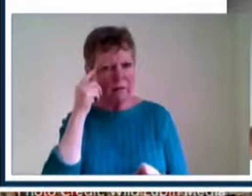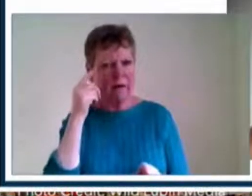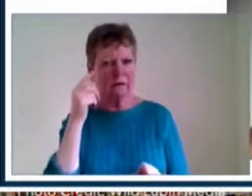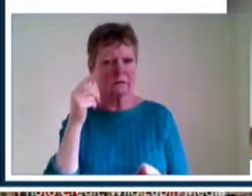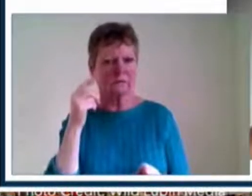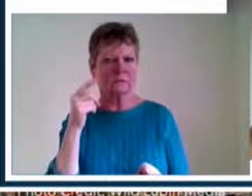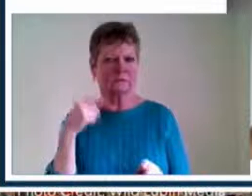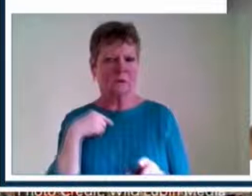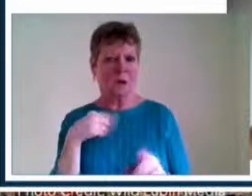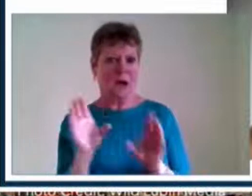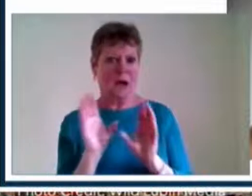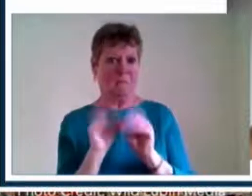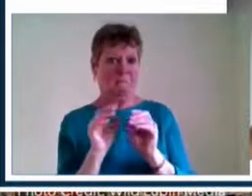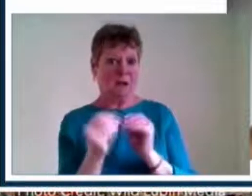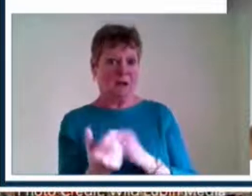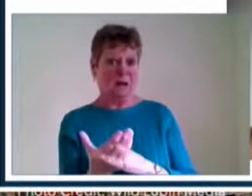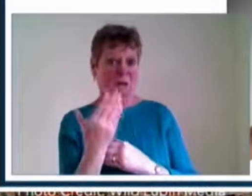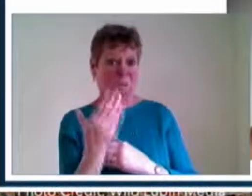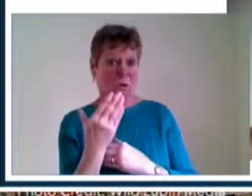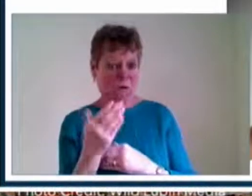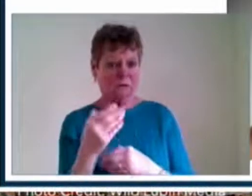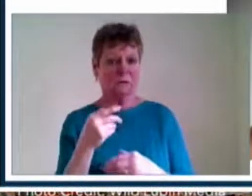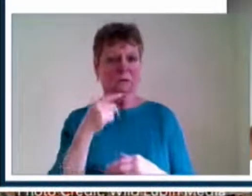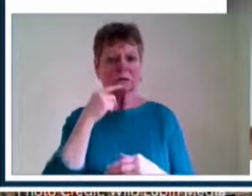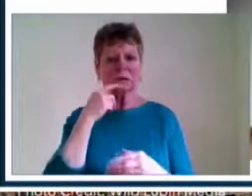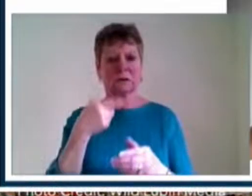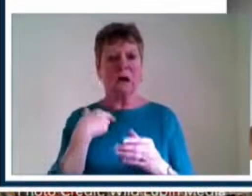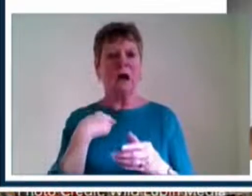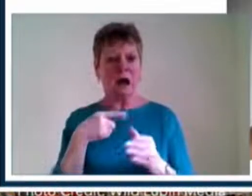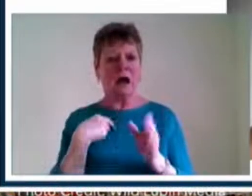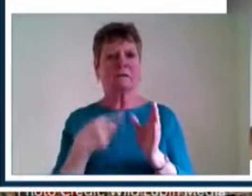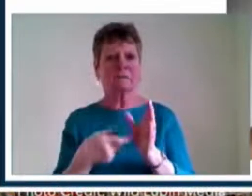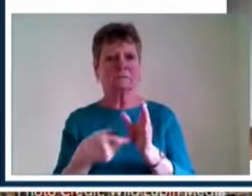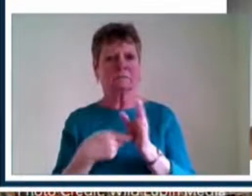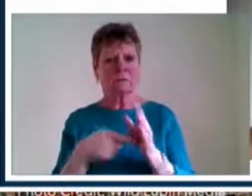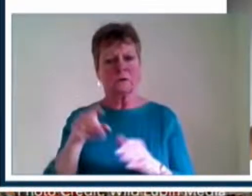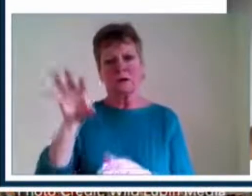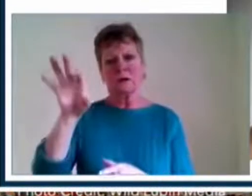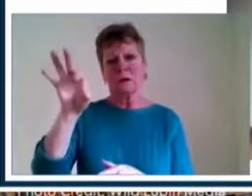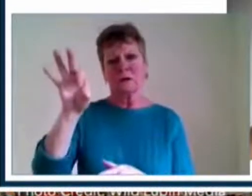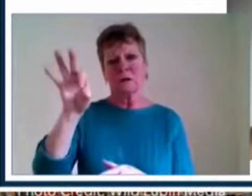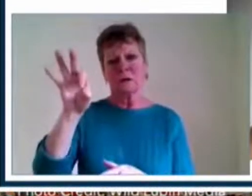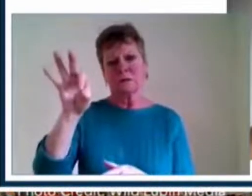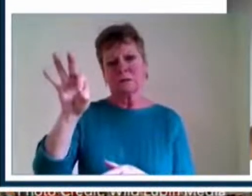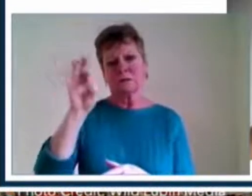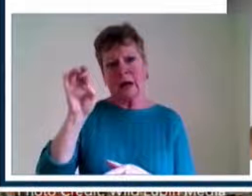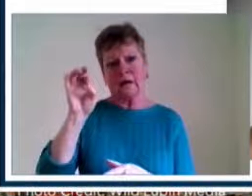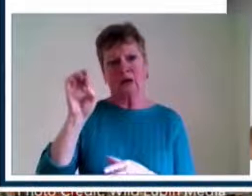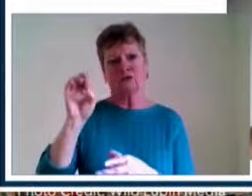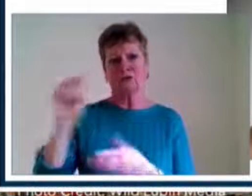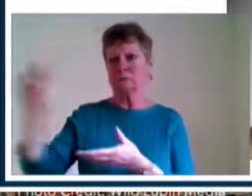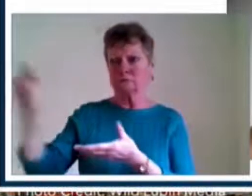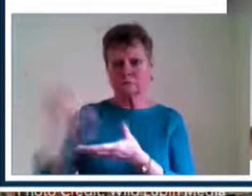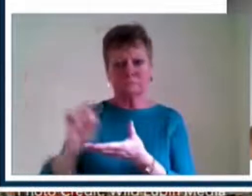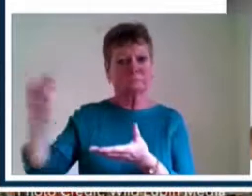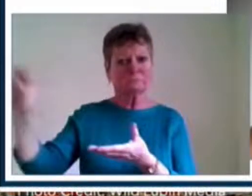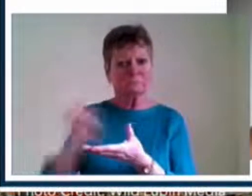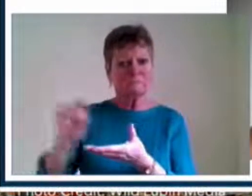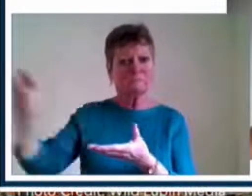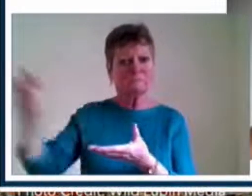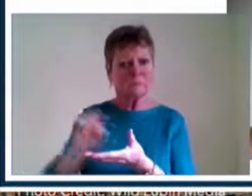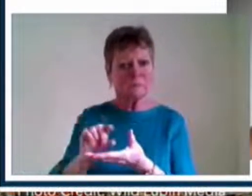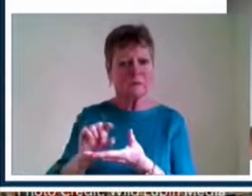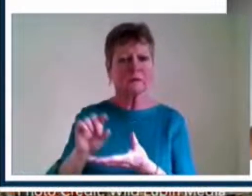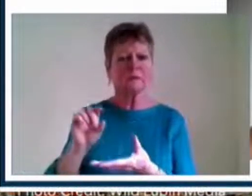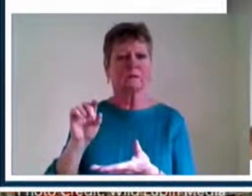this morning is that we've got criteria in place. We have 900, our initial allotment from the national supplies,